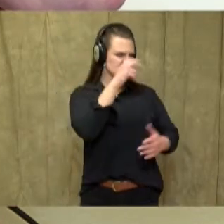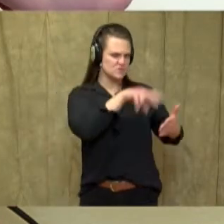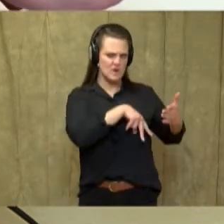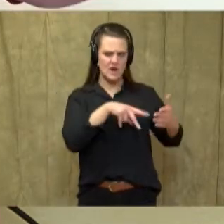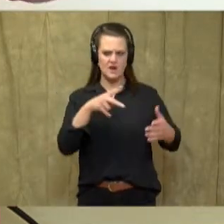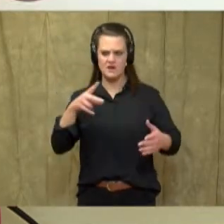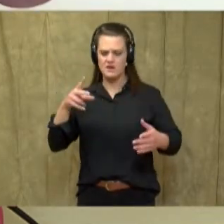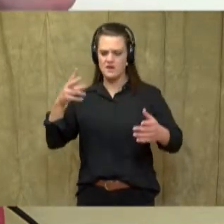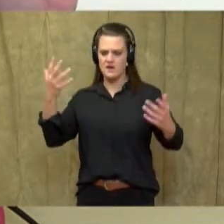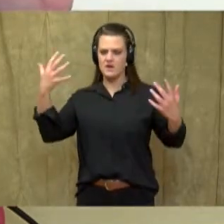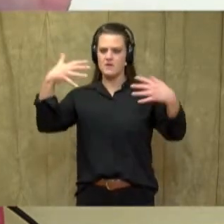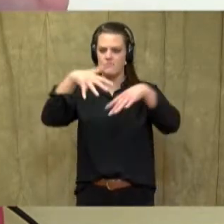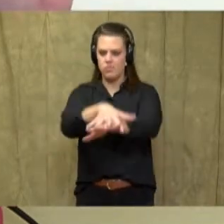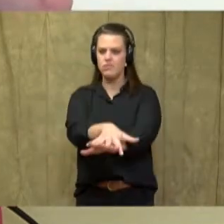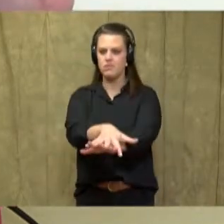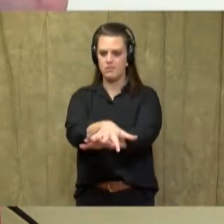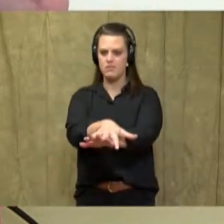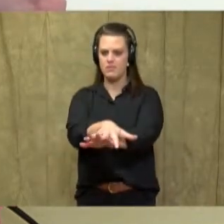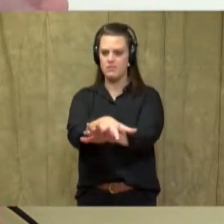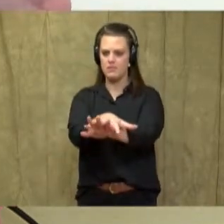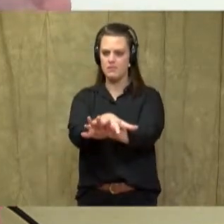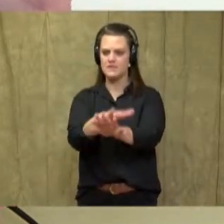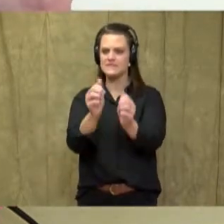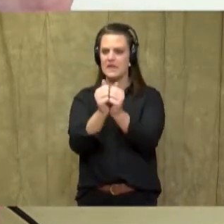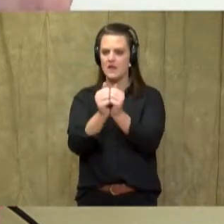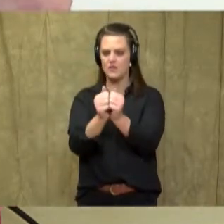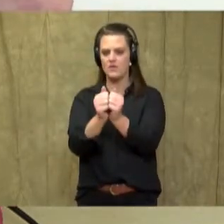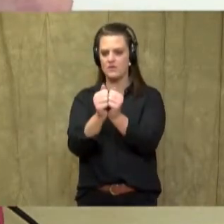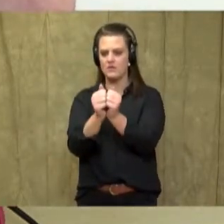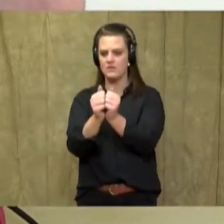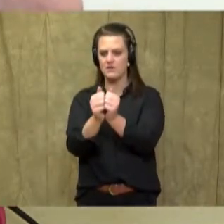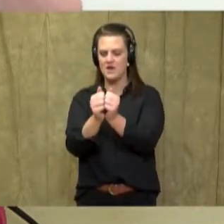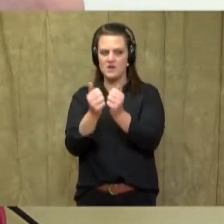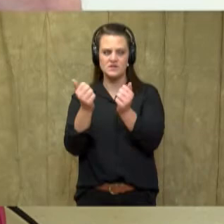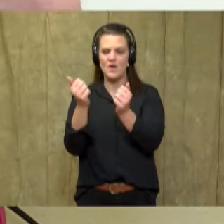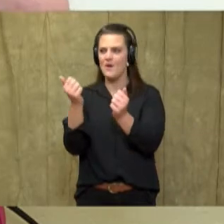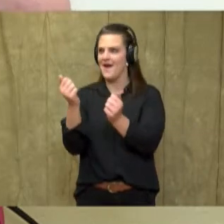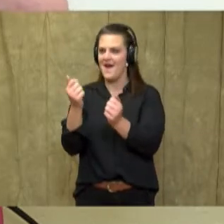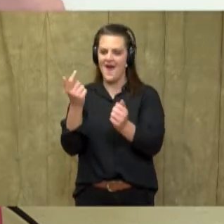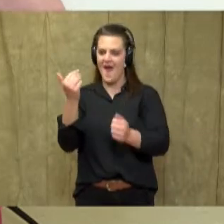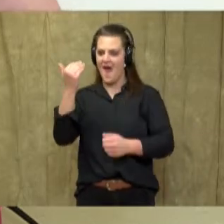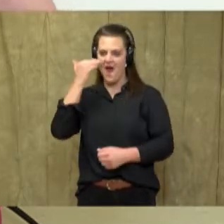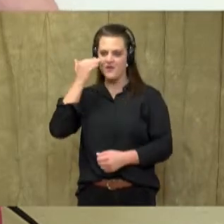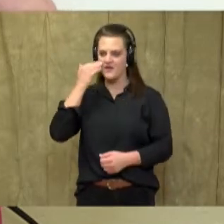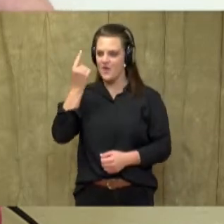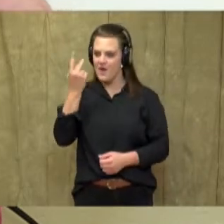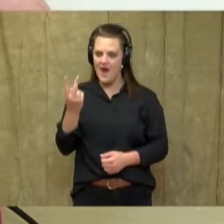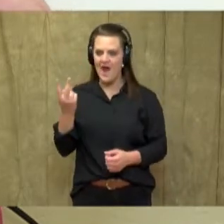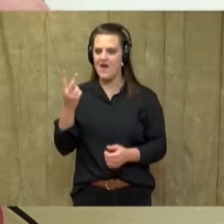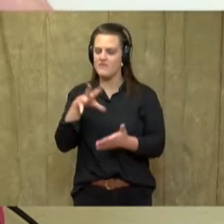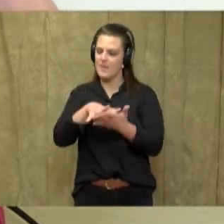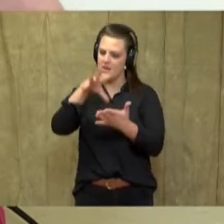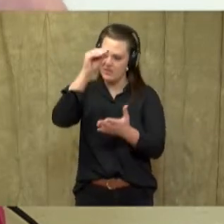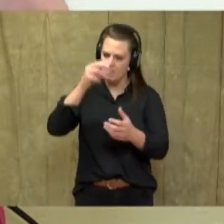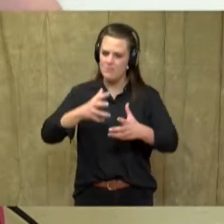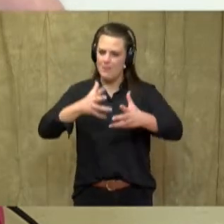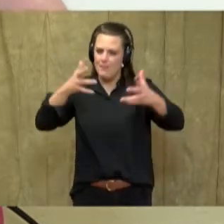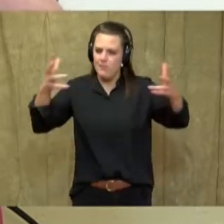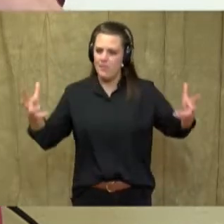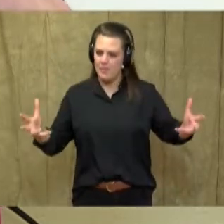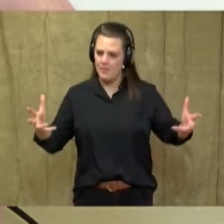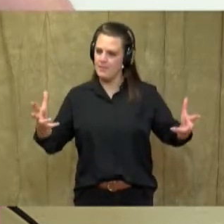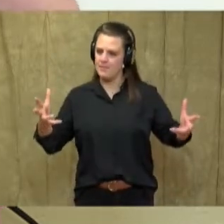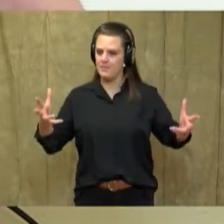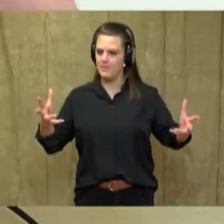things, but I've put it all together already. So I'm already like halfway there to learning a lot